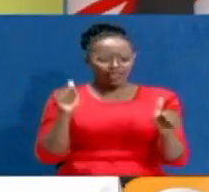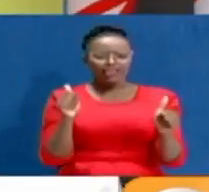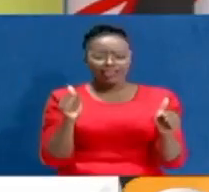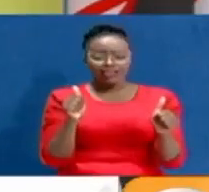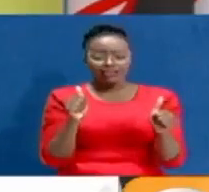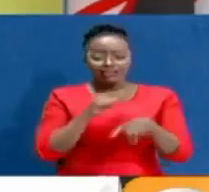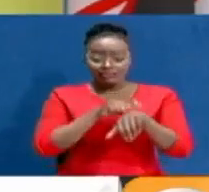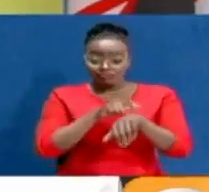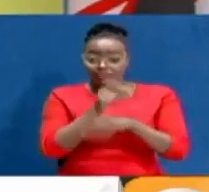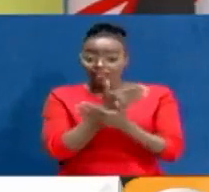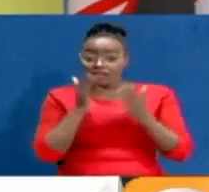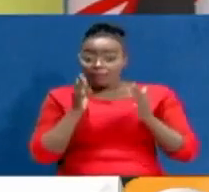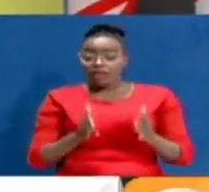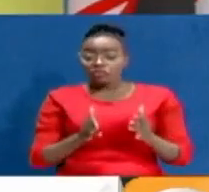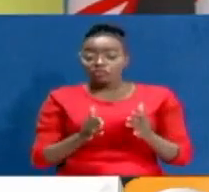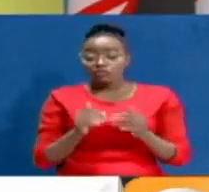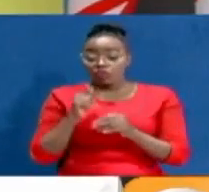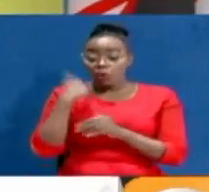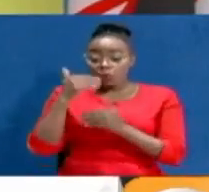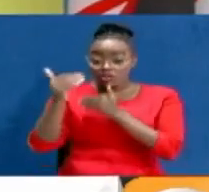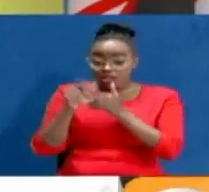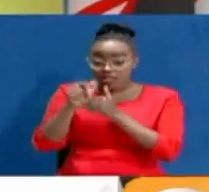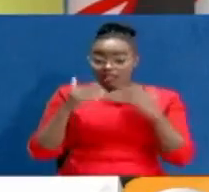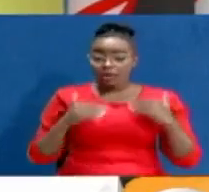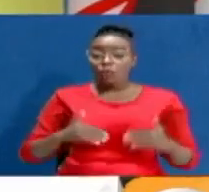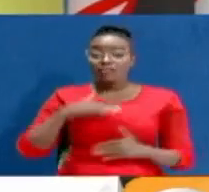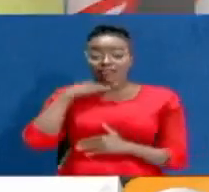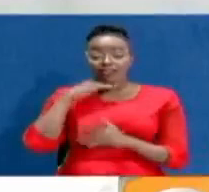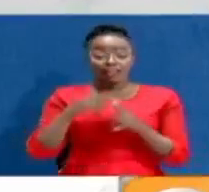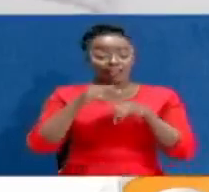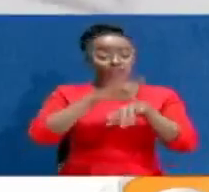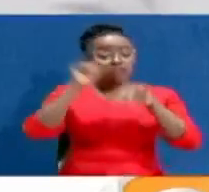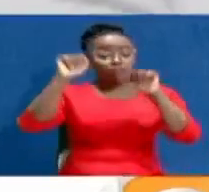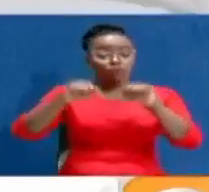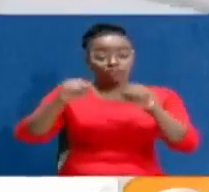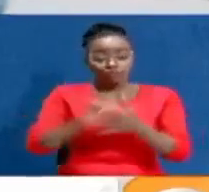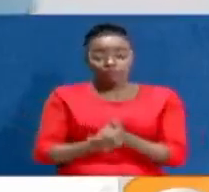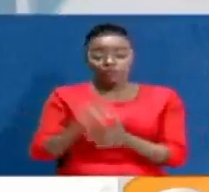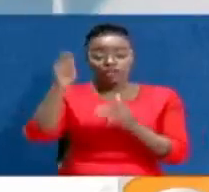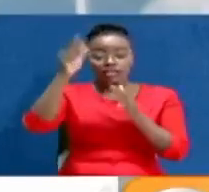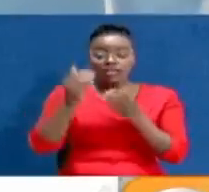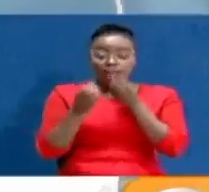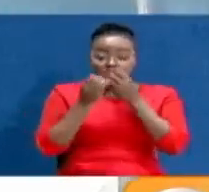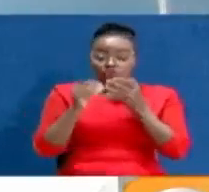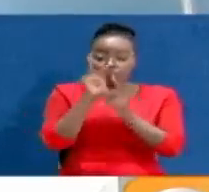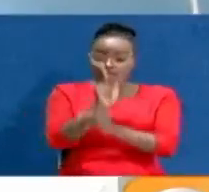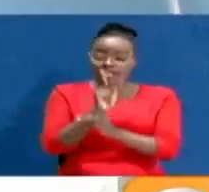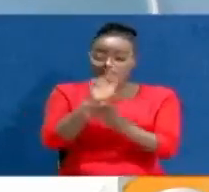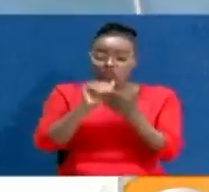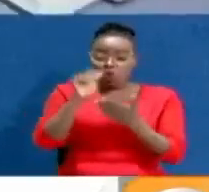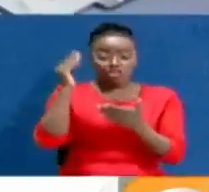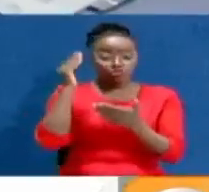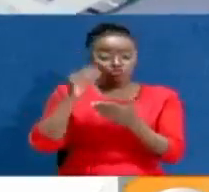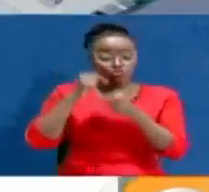that at that point, anybody coming close to that body is going to be infected. Wakenya wanakumbushwa kuwa waangalifu na kutolegeza